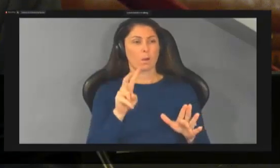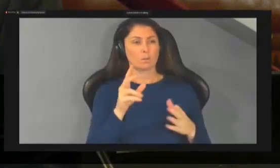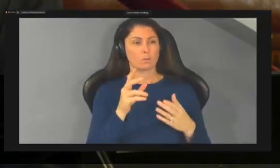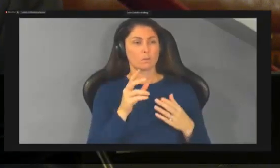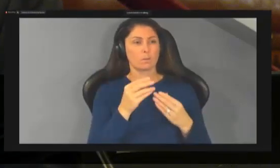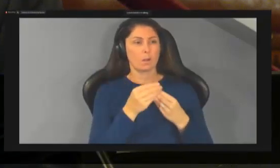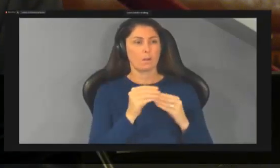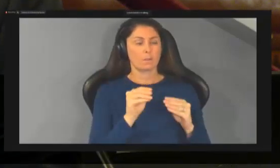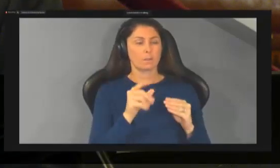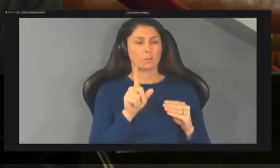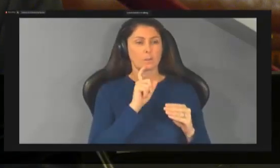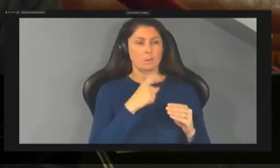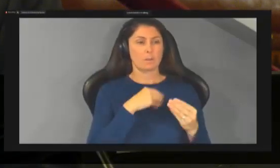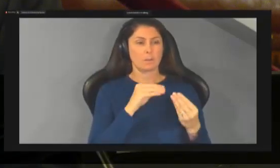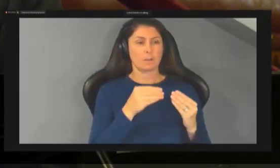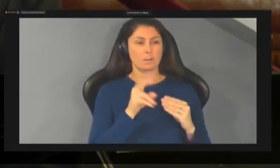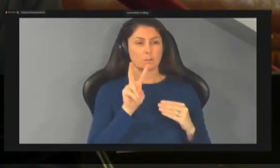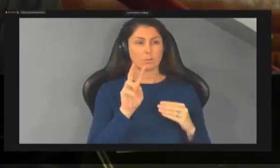is